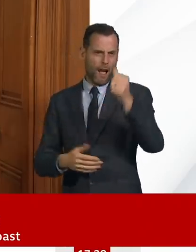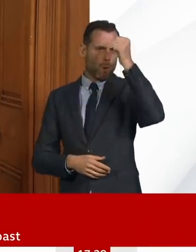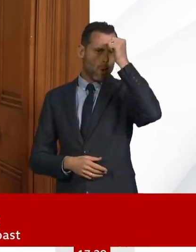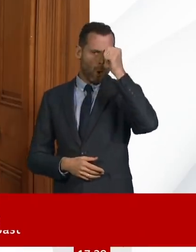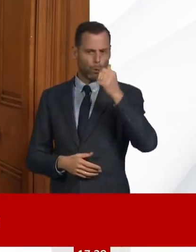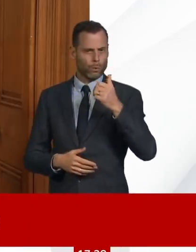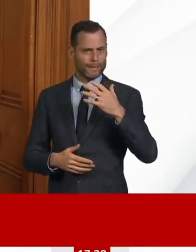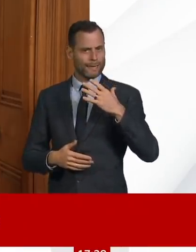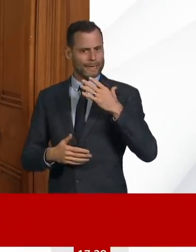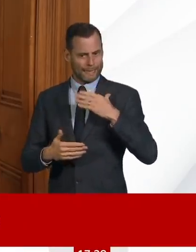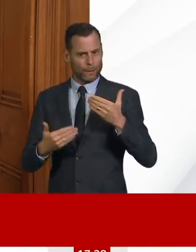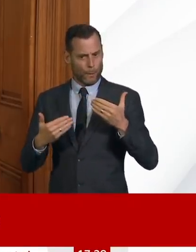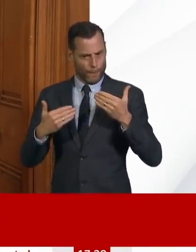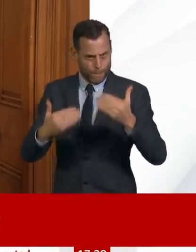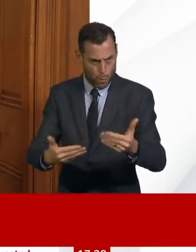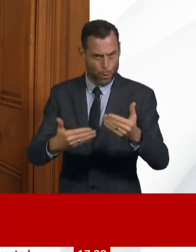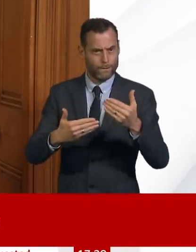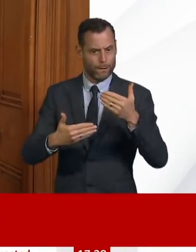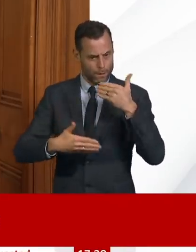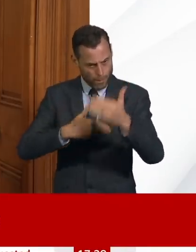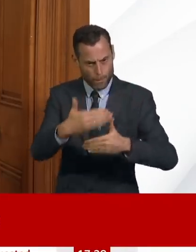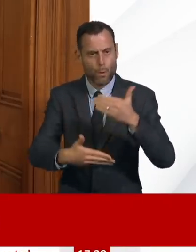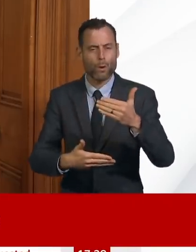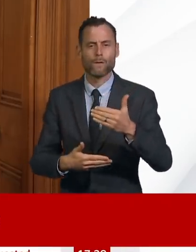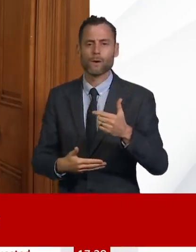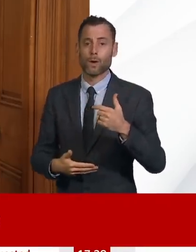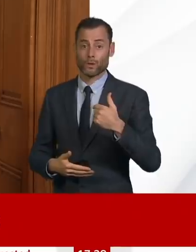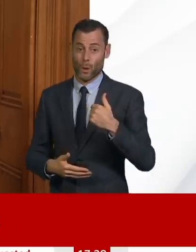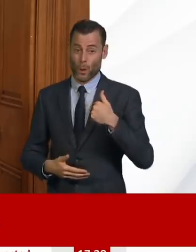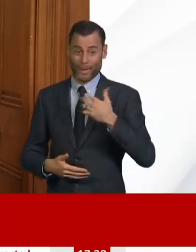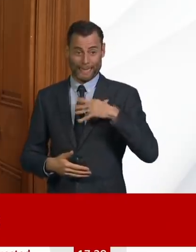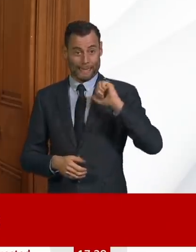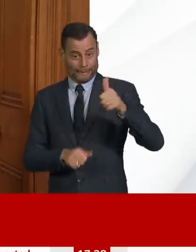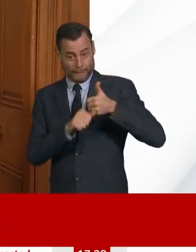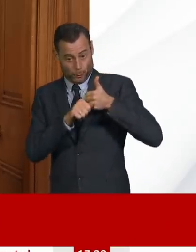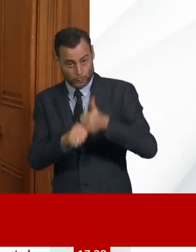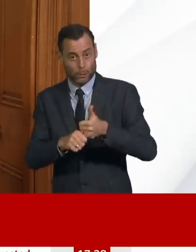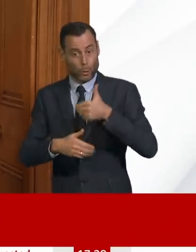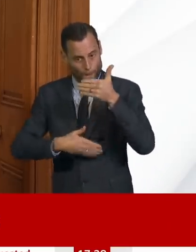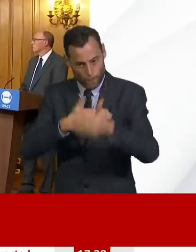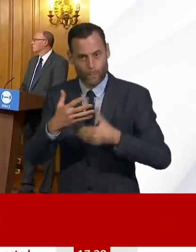we're putting in place, because that's our best chance of getting the virus down.